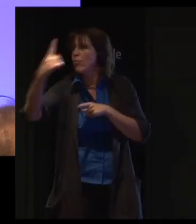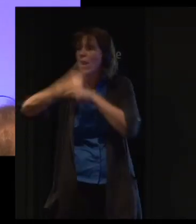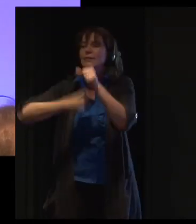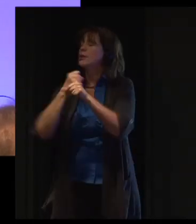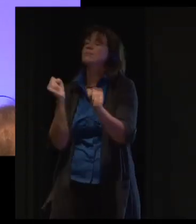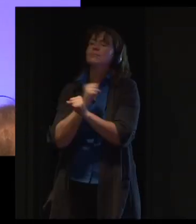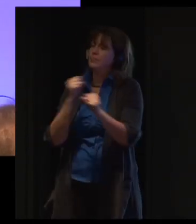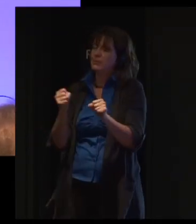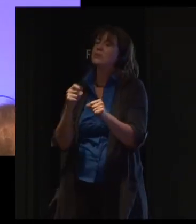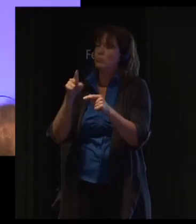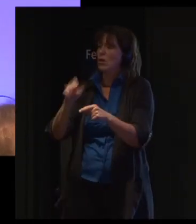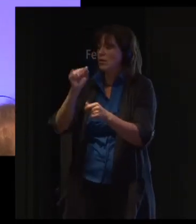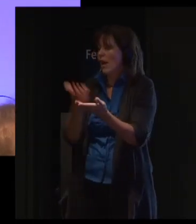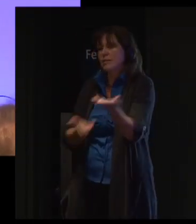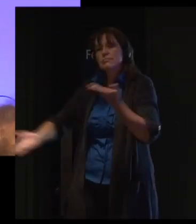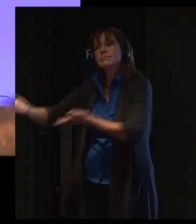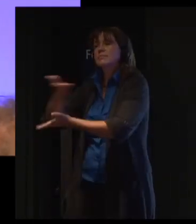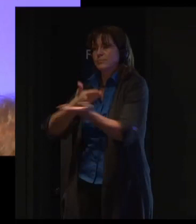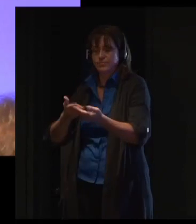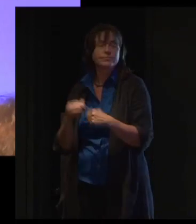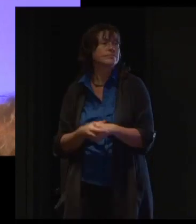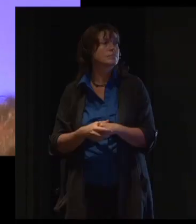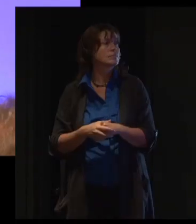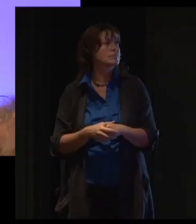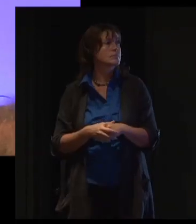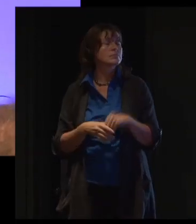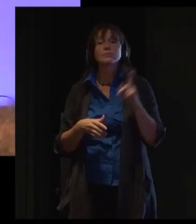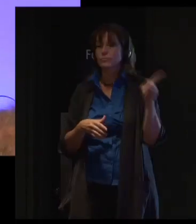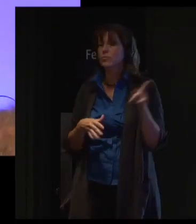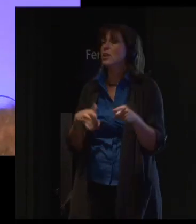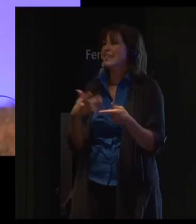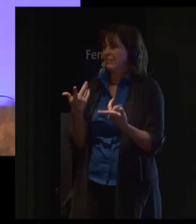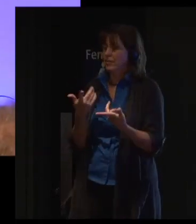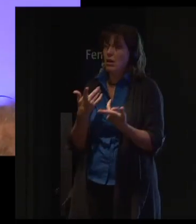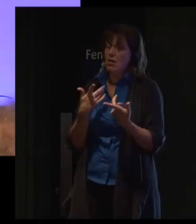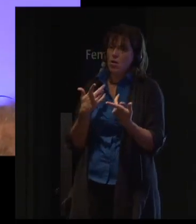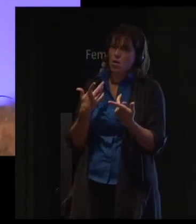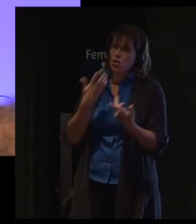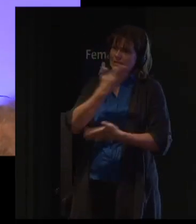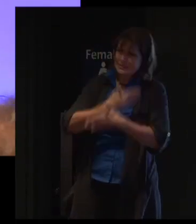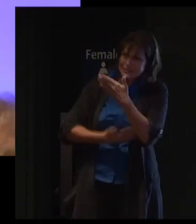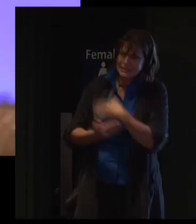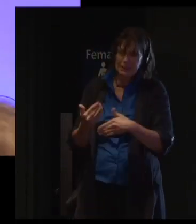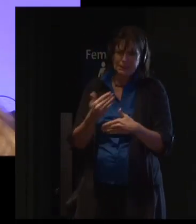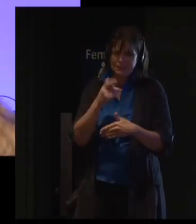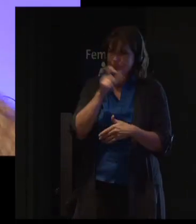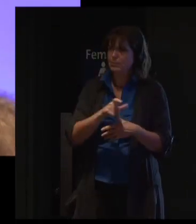additional tickets for assistants who are needed for severely affected people, for